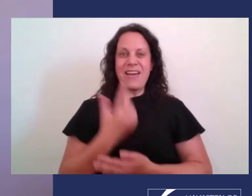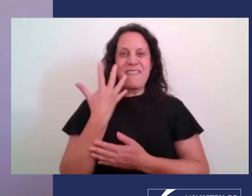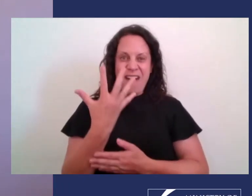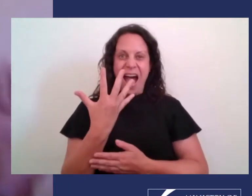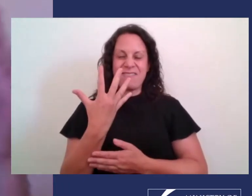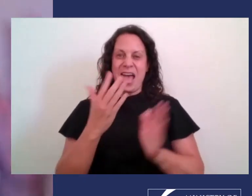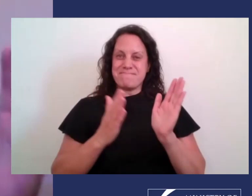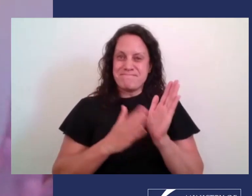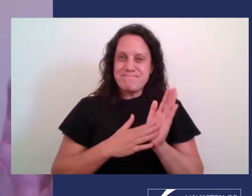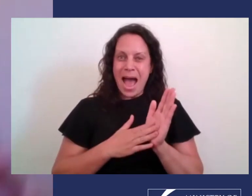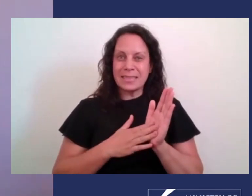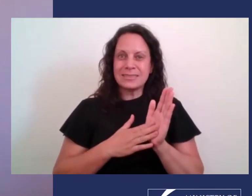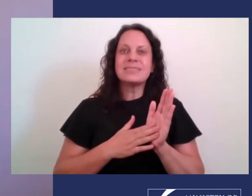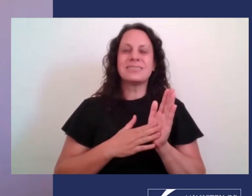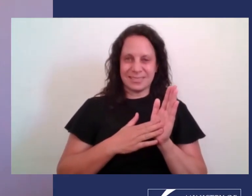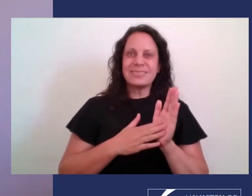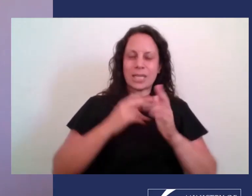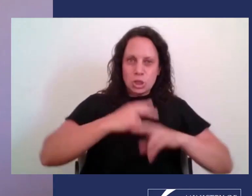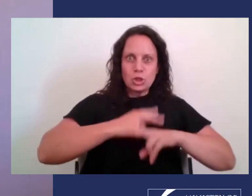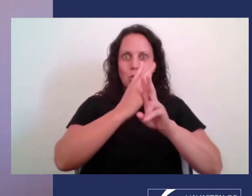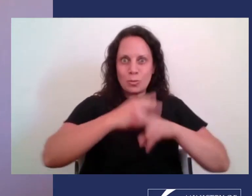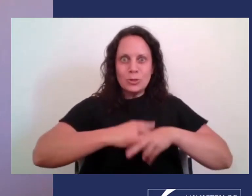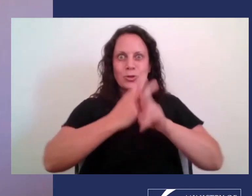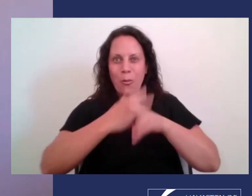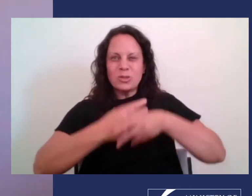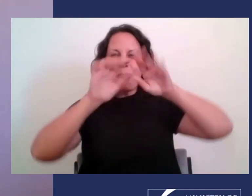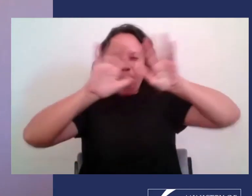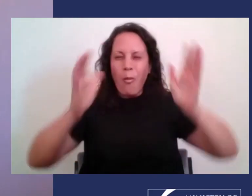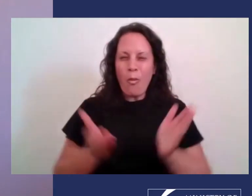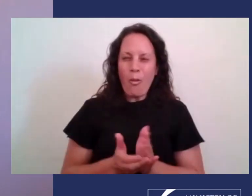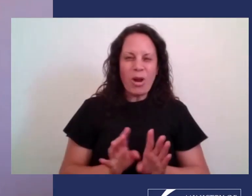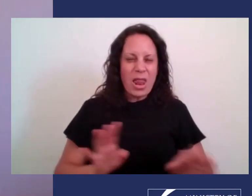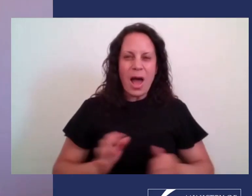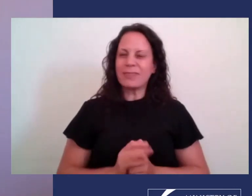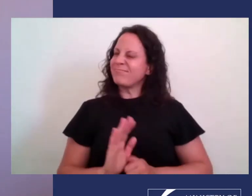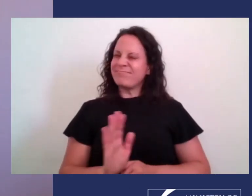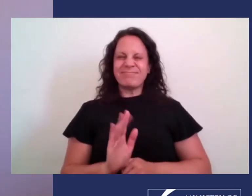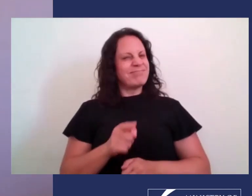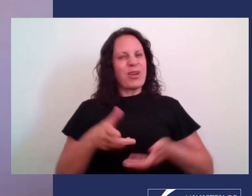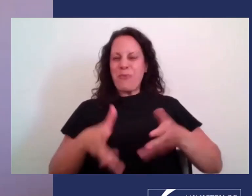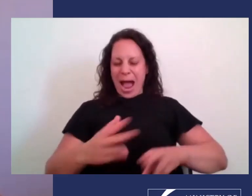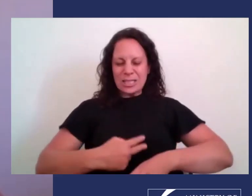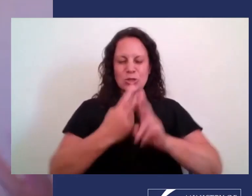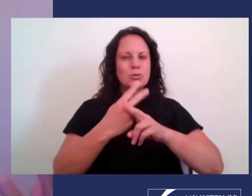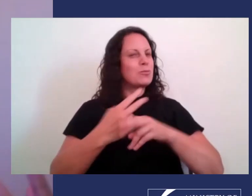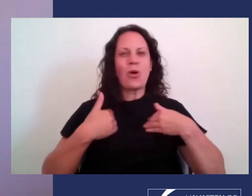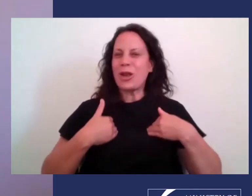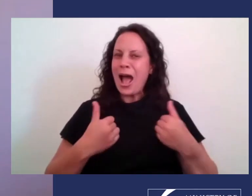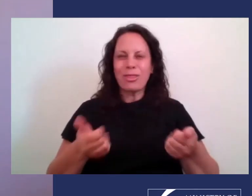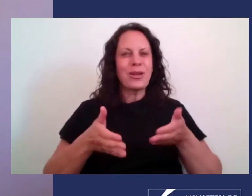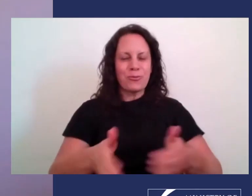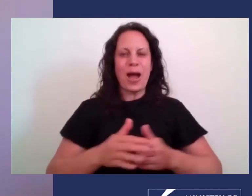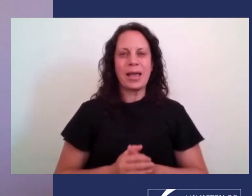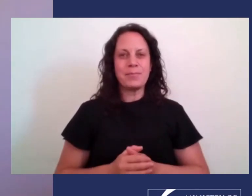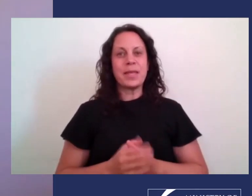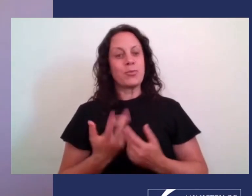months, because she's been living in a little Zoom world. And, you know, that's not a healthy way for our tamariki to work. So when we had the kōrero